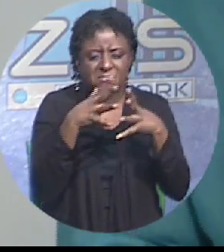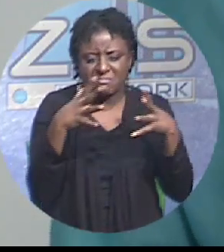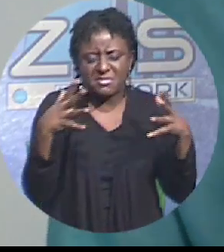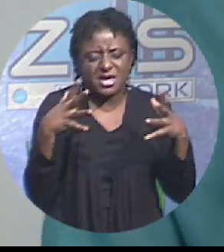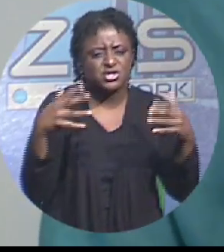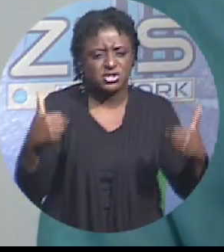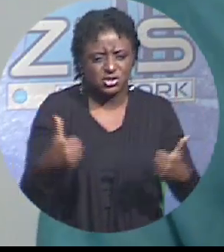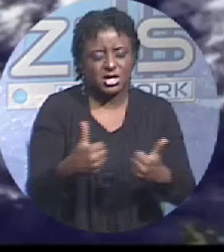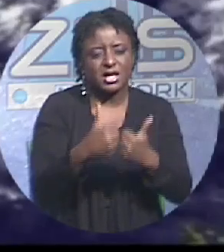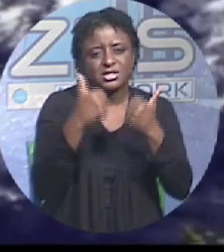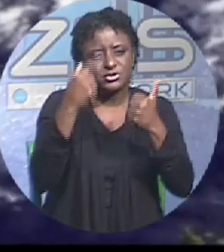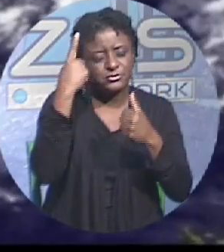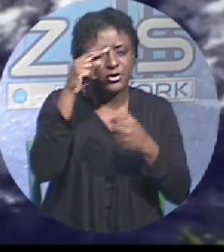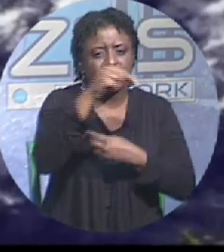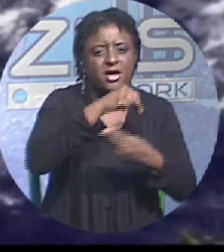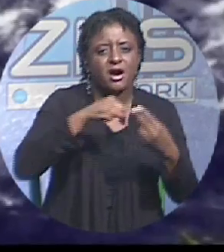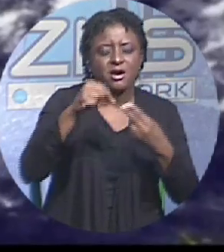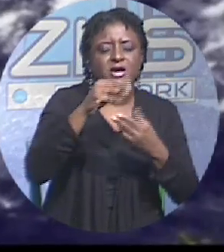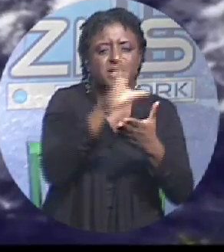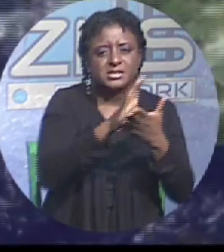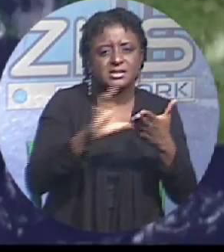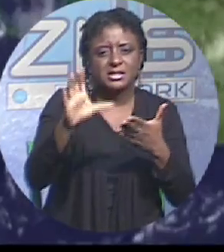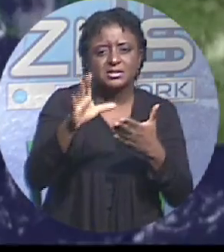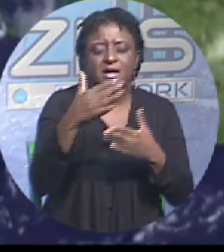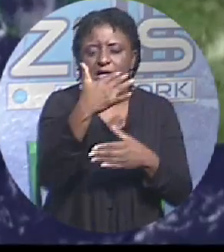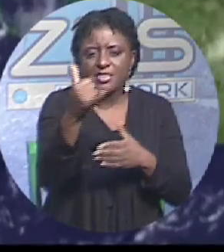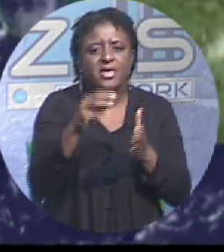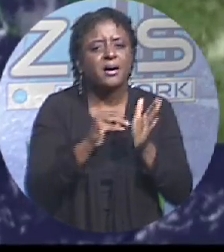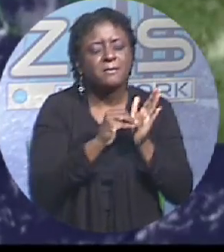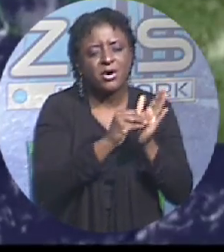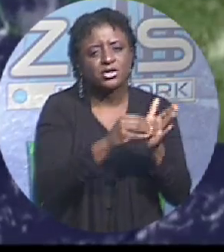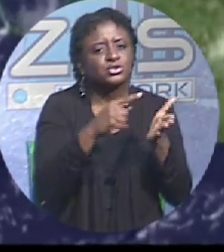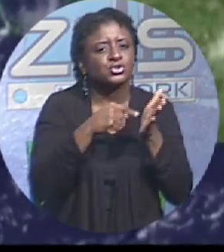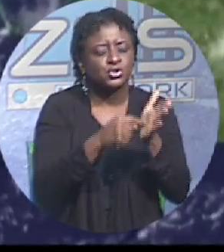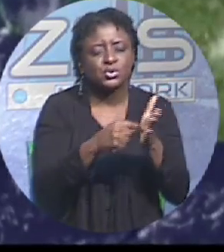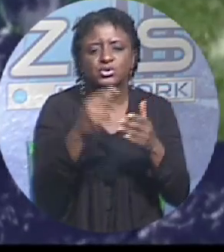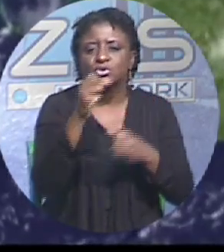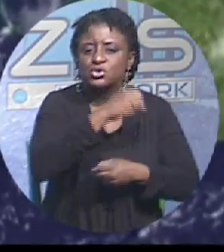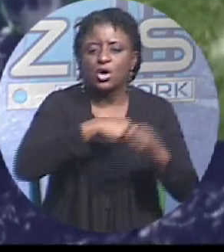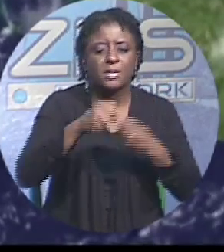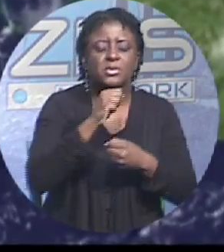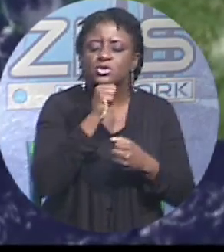hurricanes in the region. Models showed the storm was not entering.